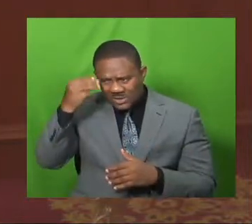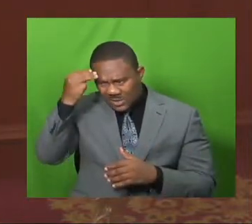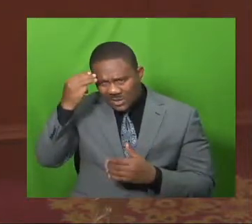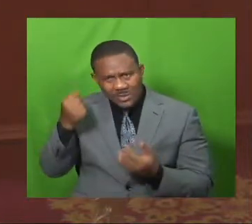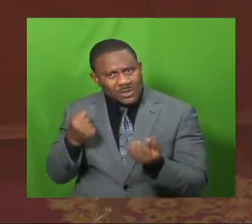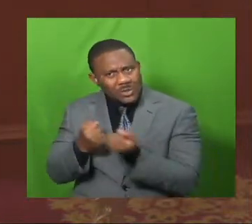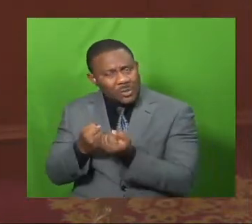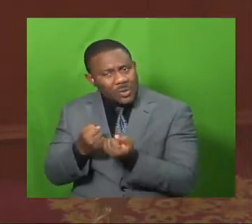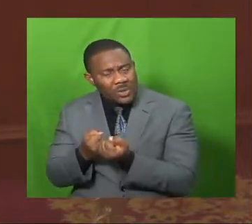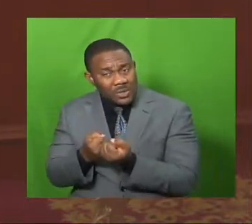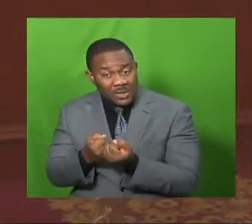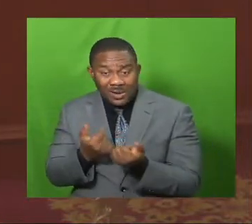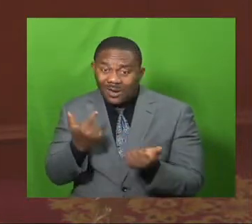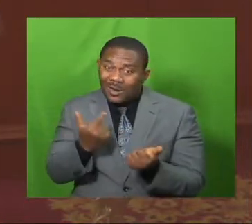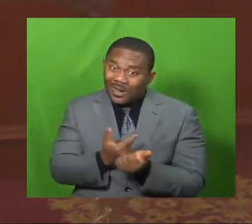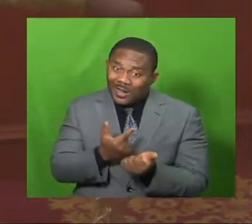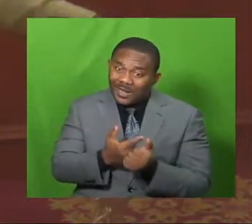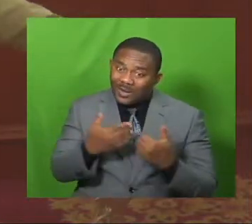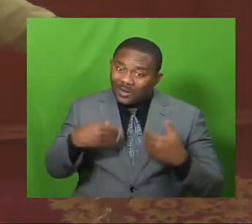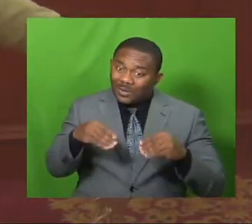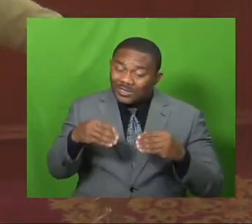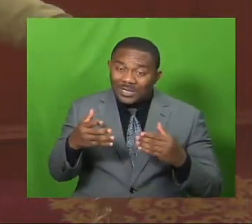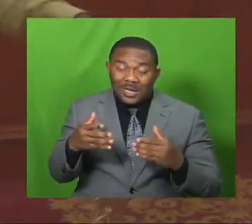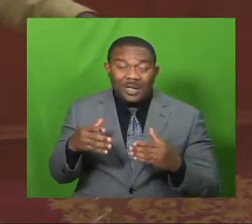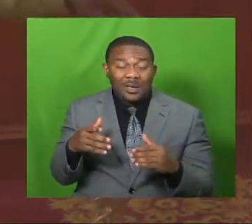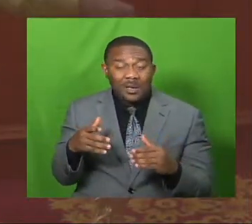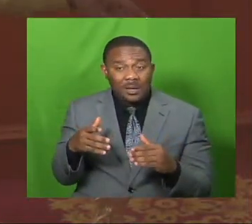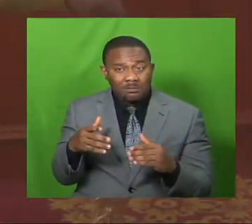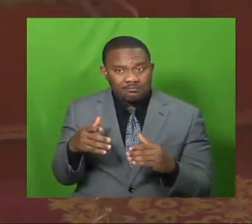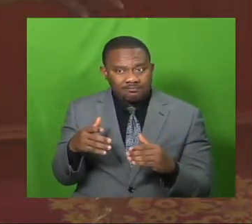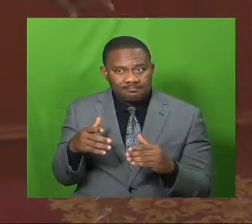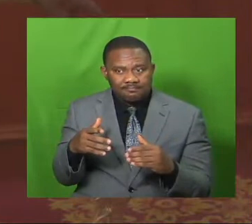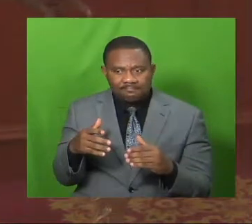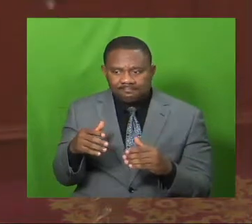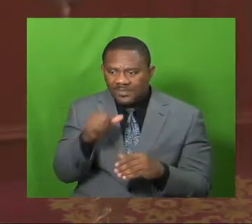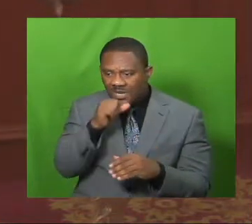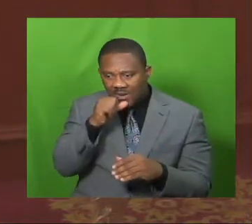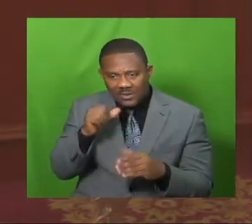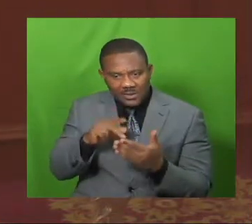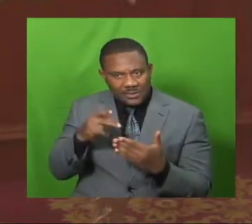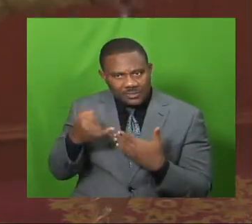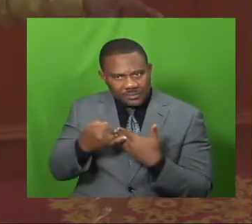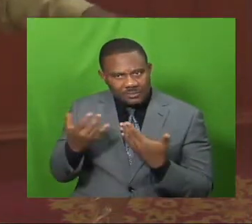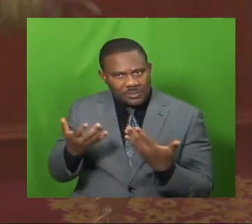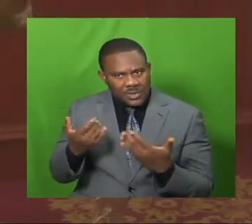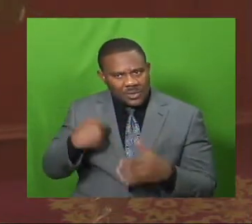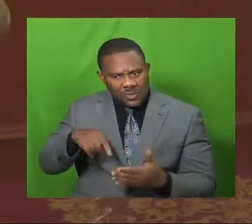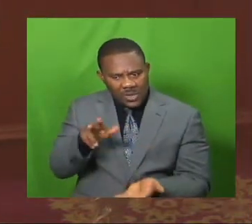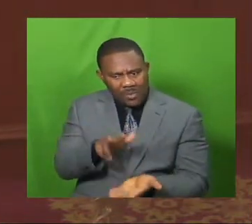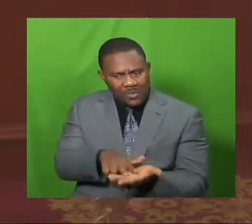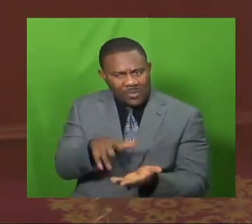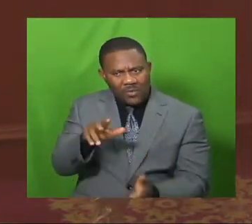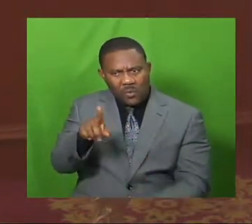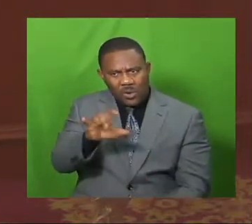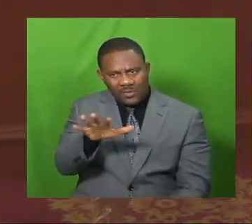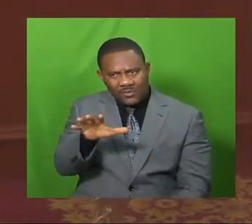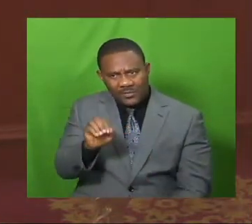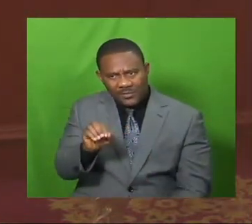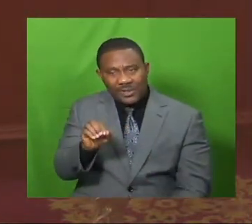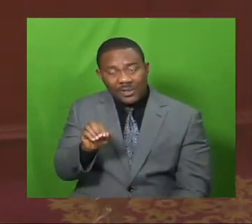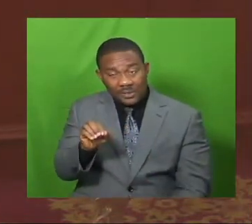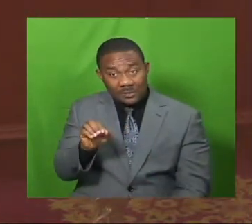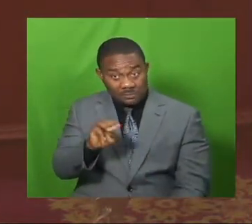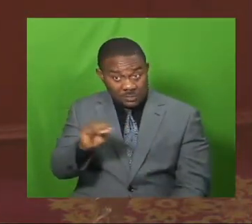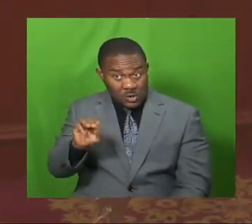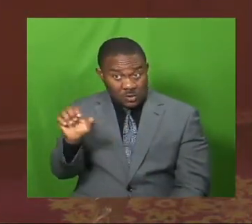Commercial Agriculture Project. Mr. Speaker, this House approved $150 million for GCAP, which developed the POM project. As a